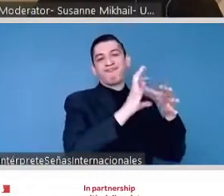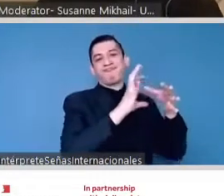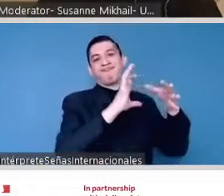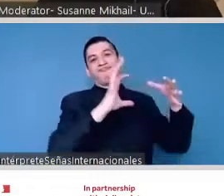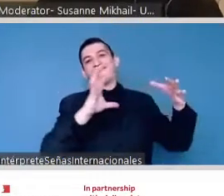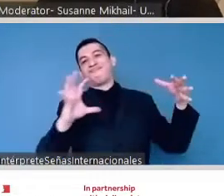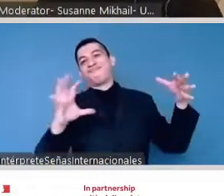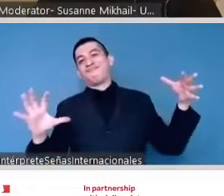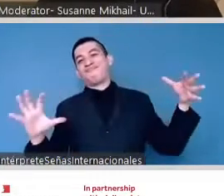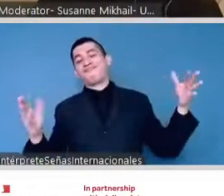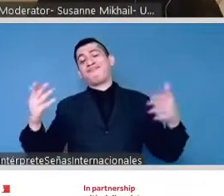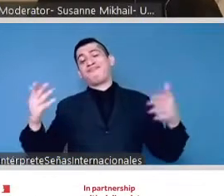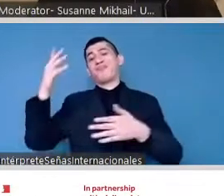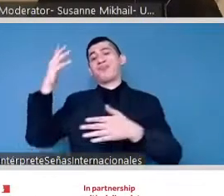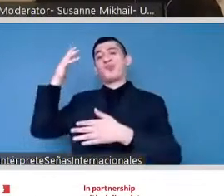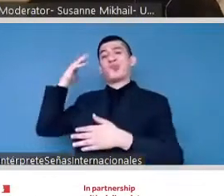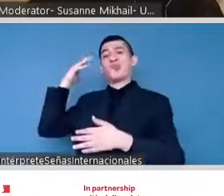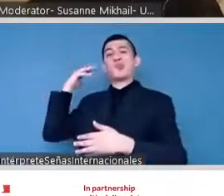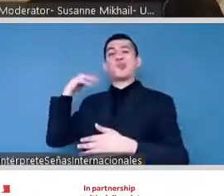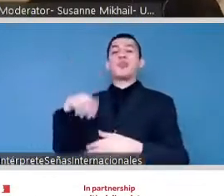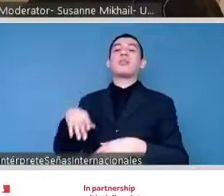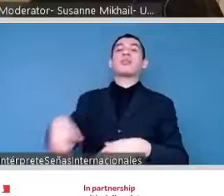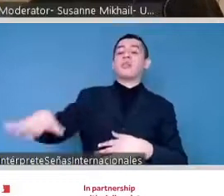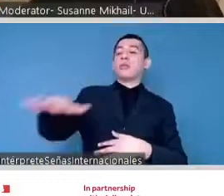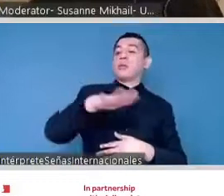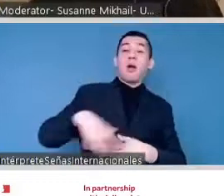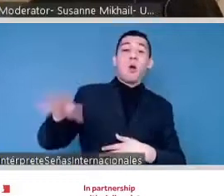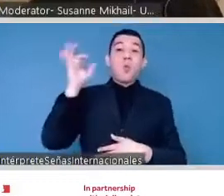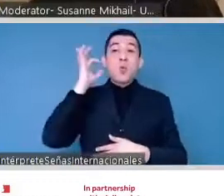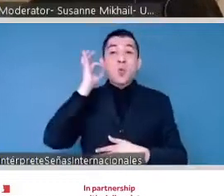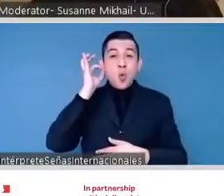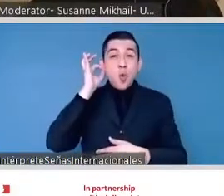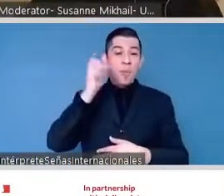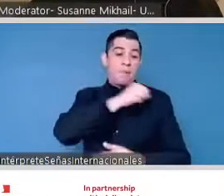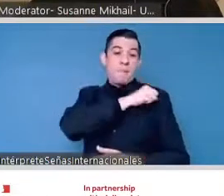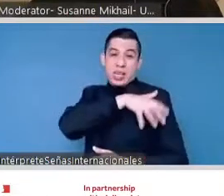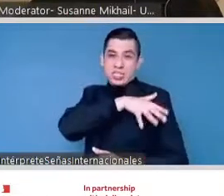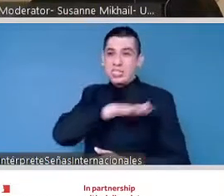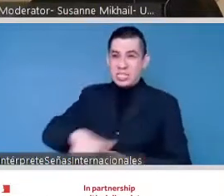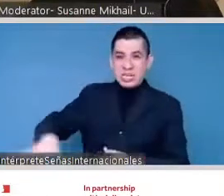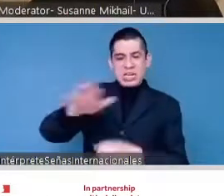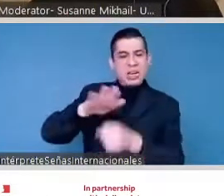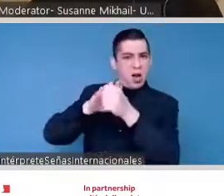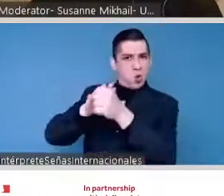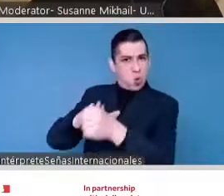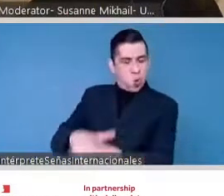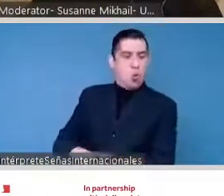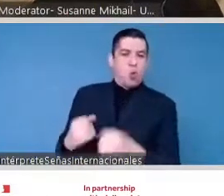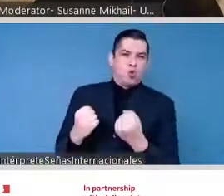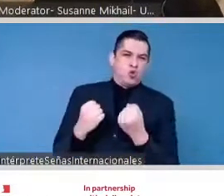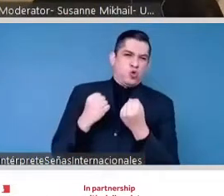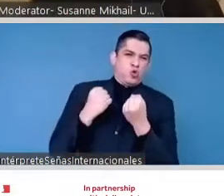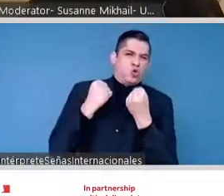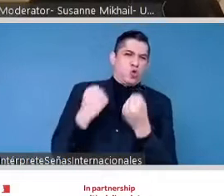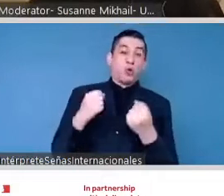affected disproportionately by the occupation. Their human rights, their physical and human security is at risk. They are impacted